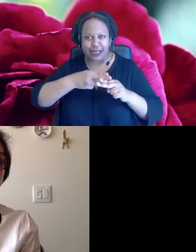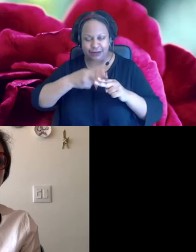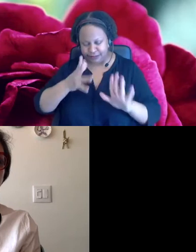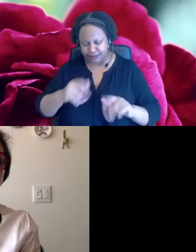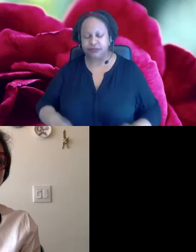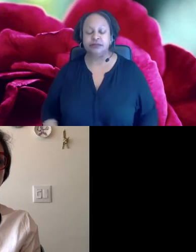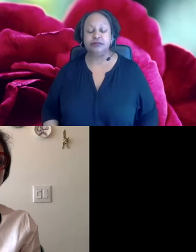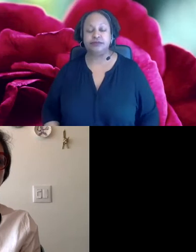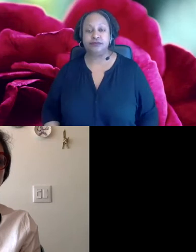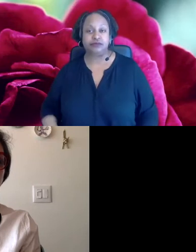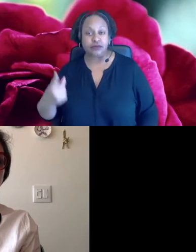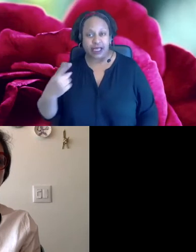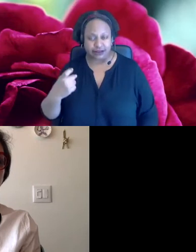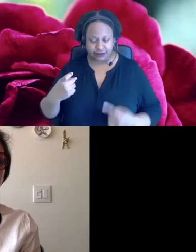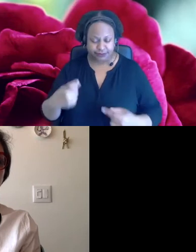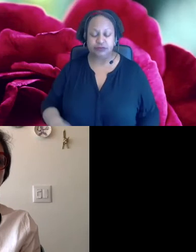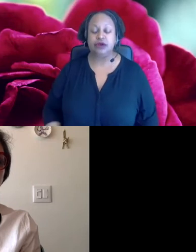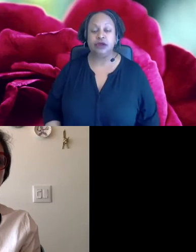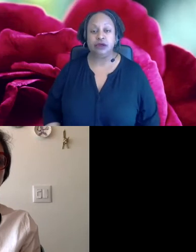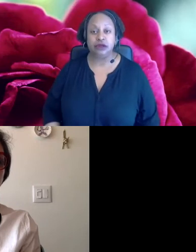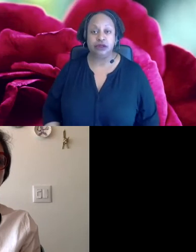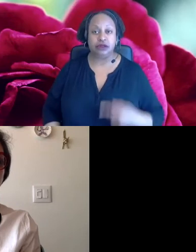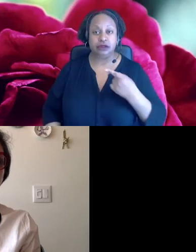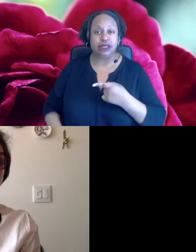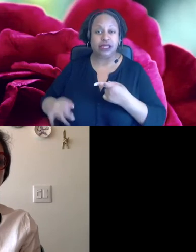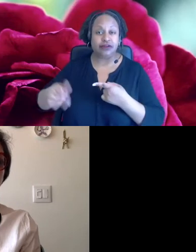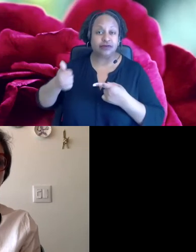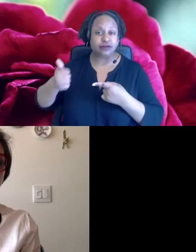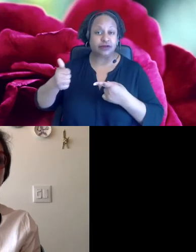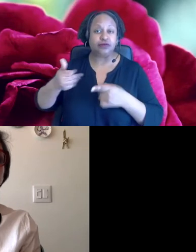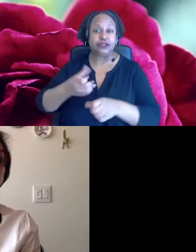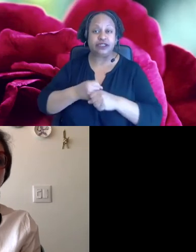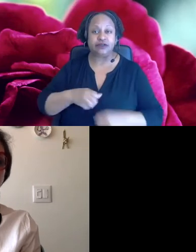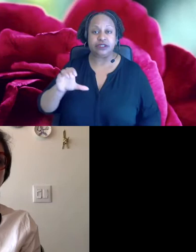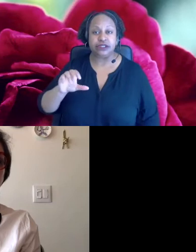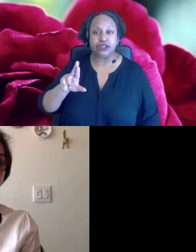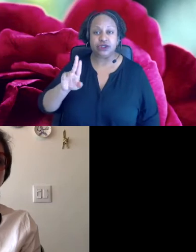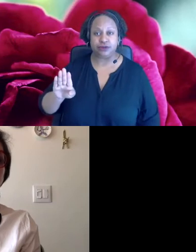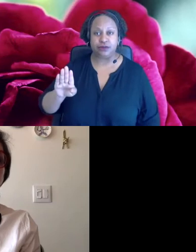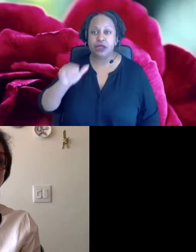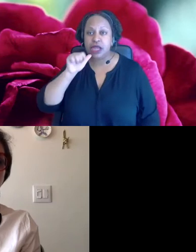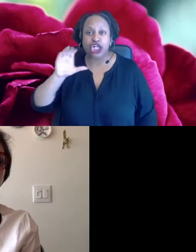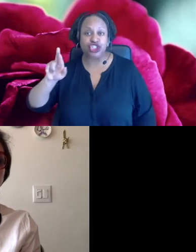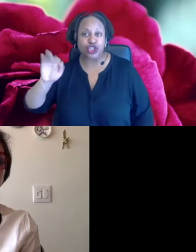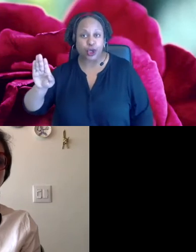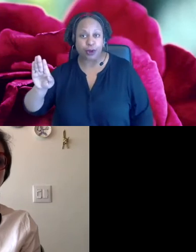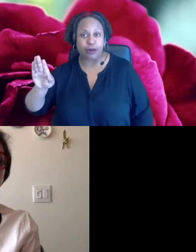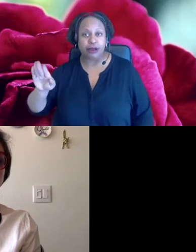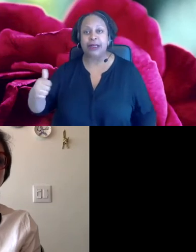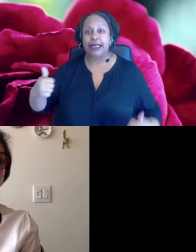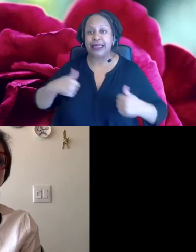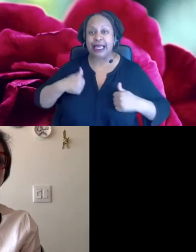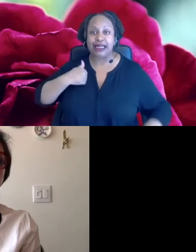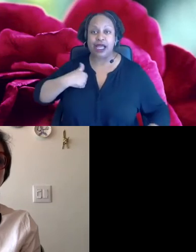if that taxpayer received the Canada Recovery Benefit, not the CERB, and